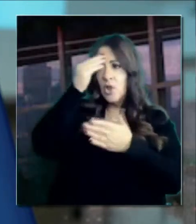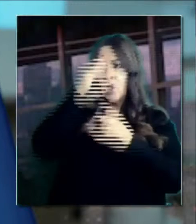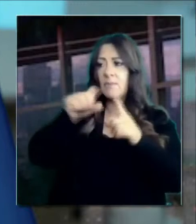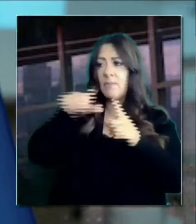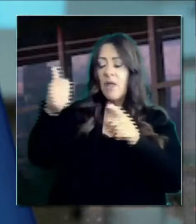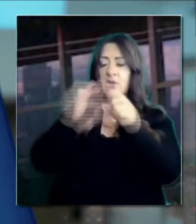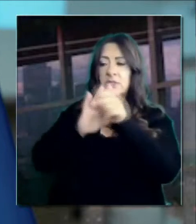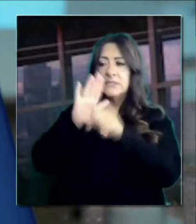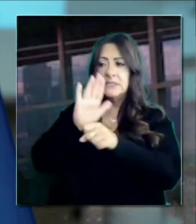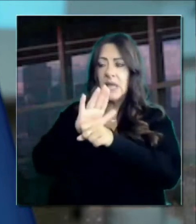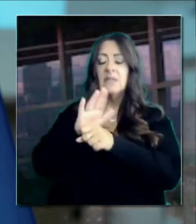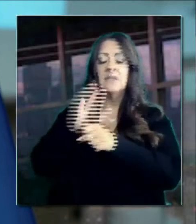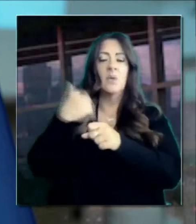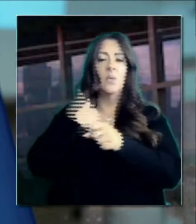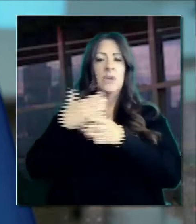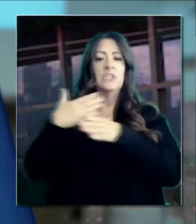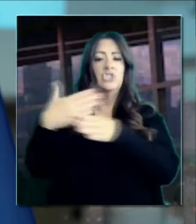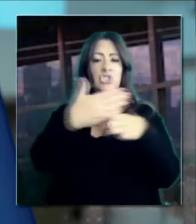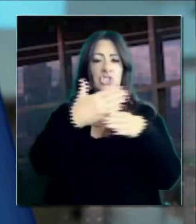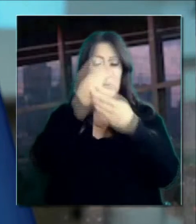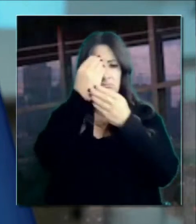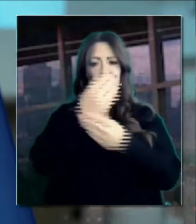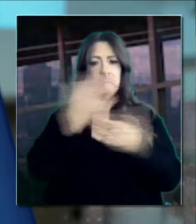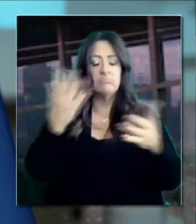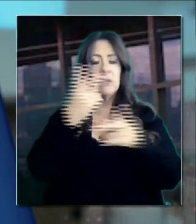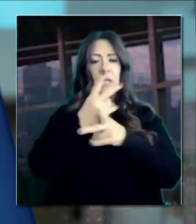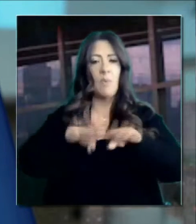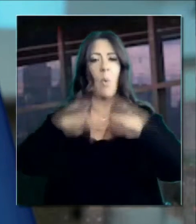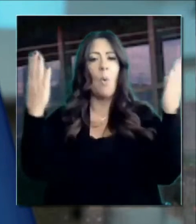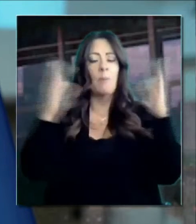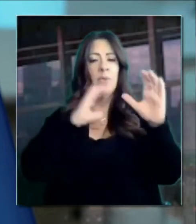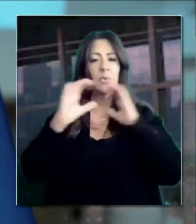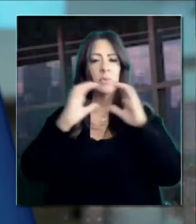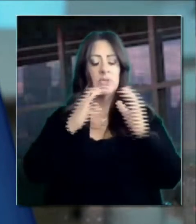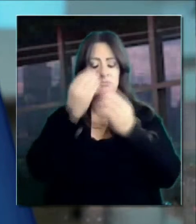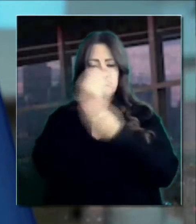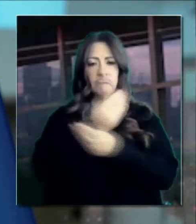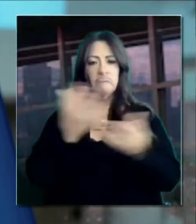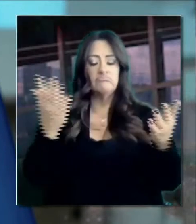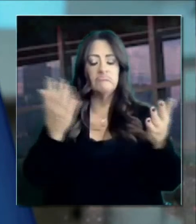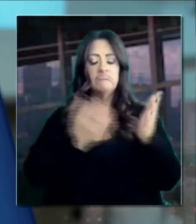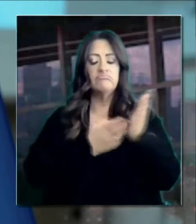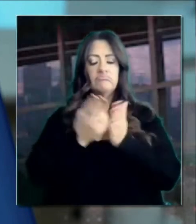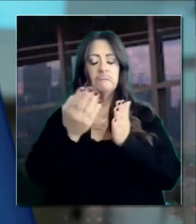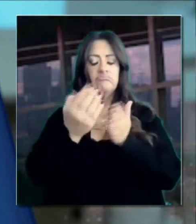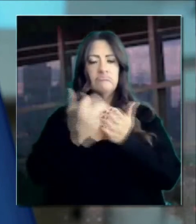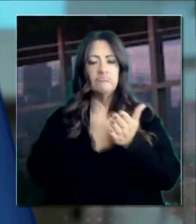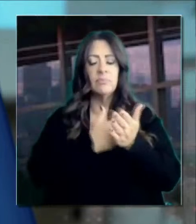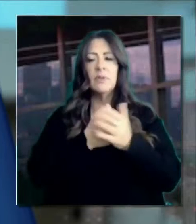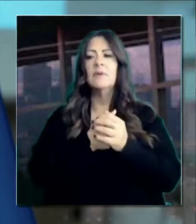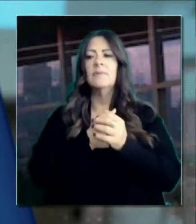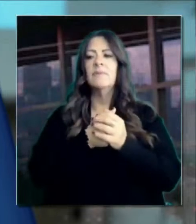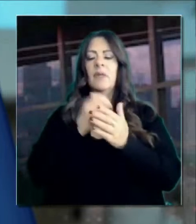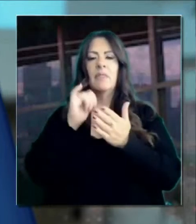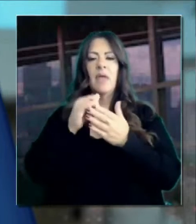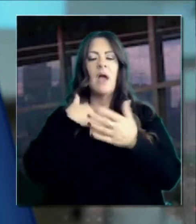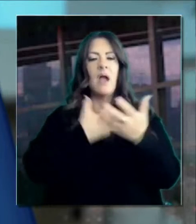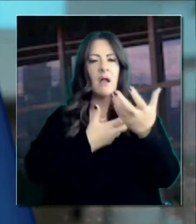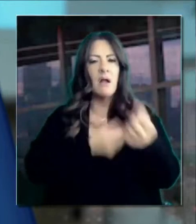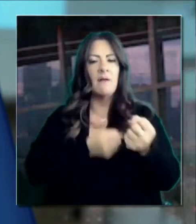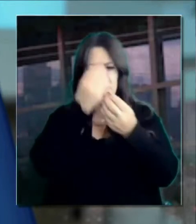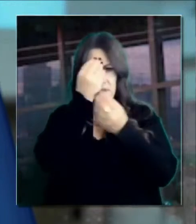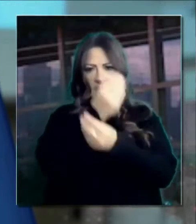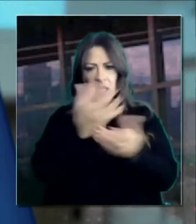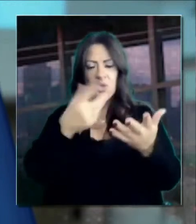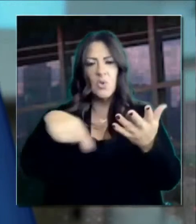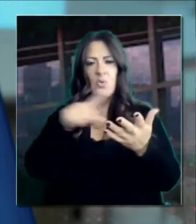lessons learned, I think is key to continuing to develop the confidence of our state, our public, in receiving the vaccine and getting us